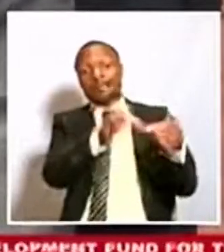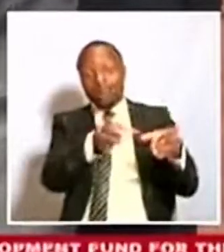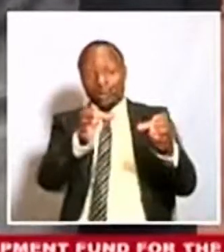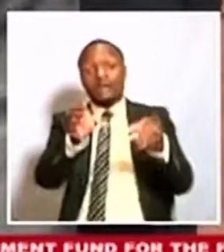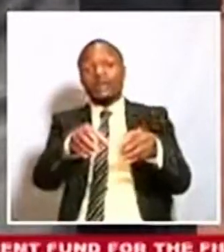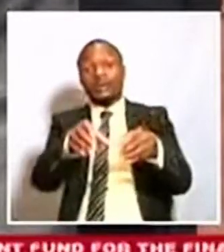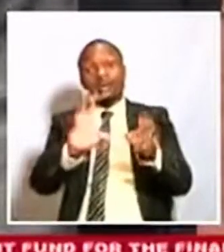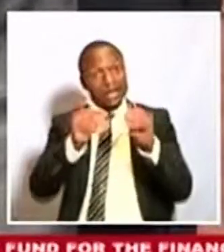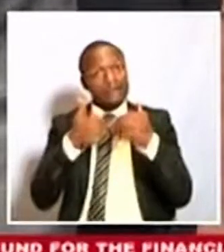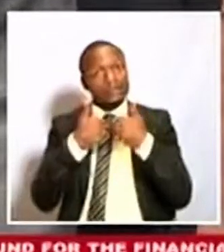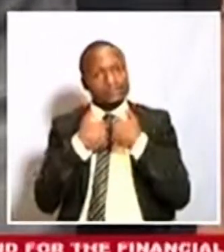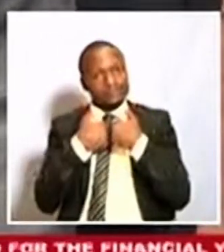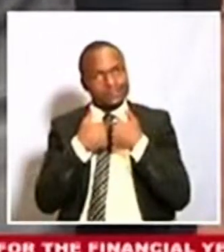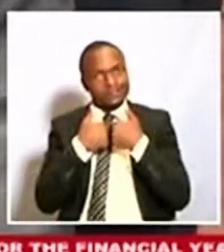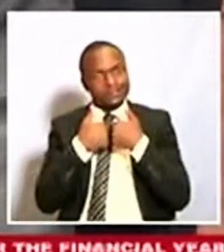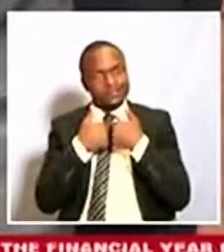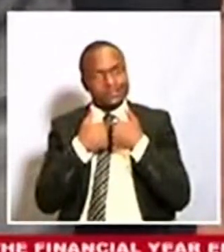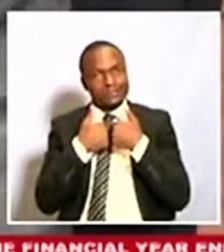had